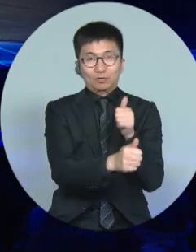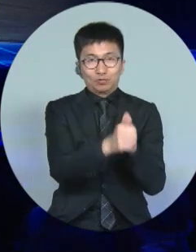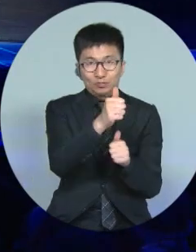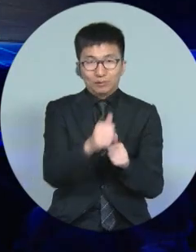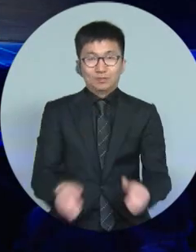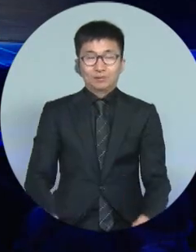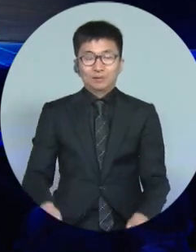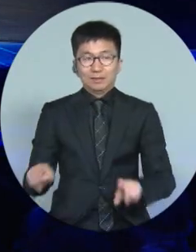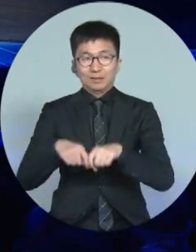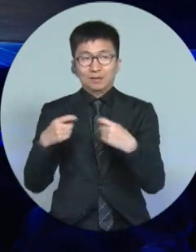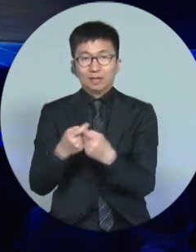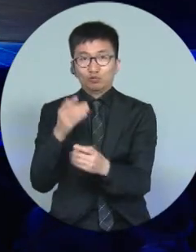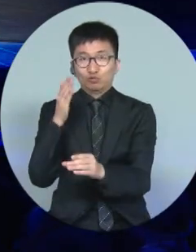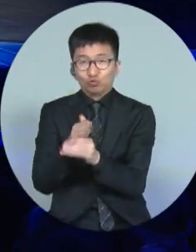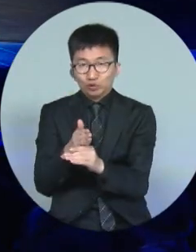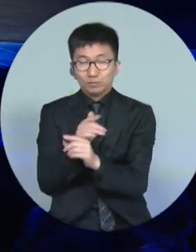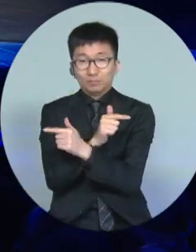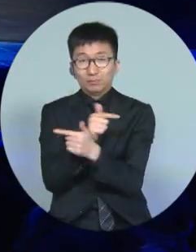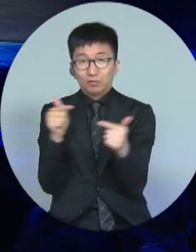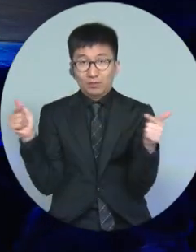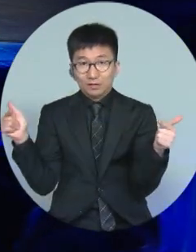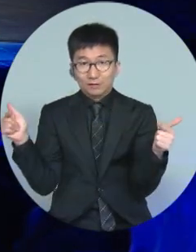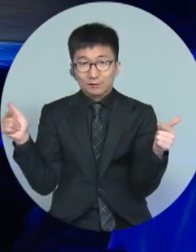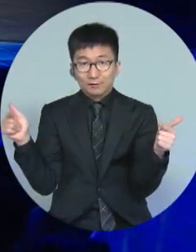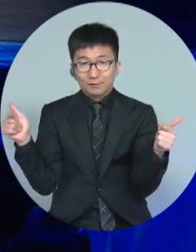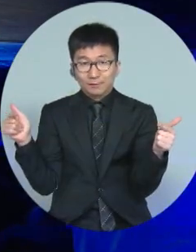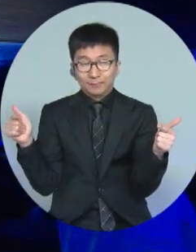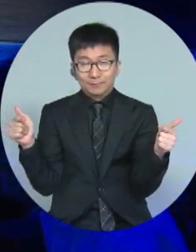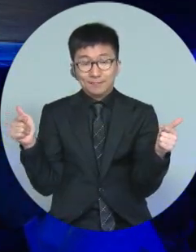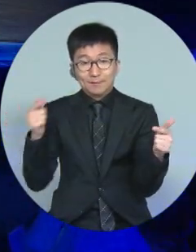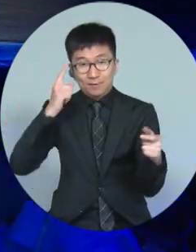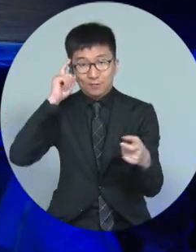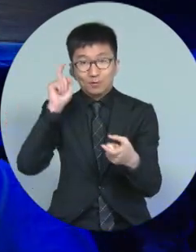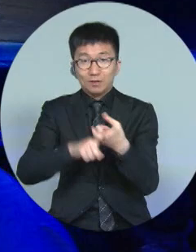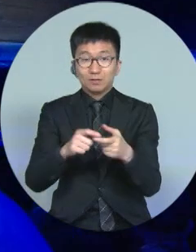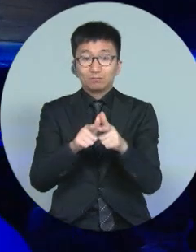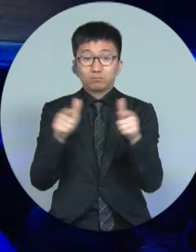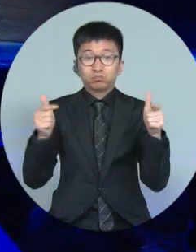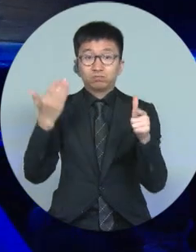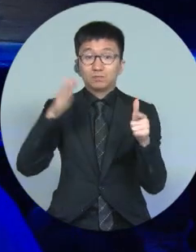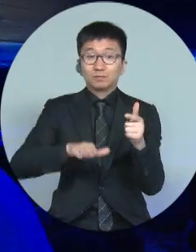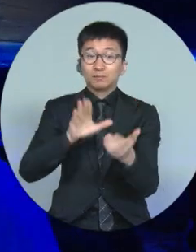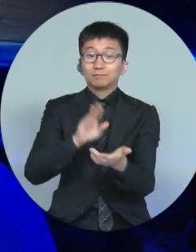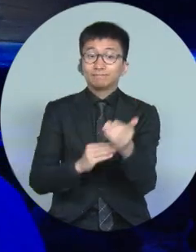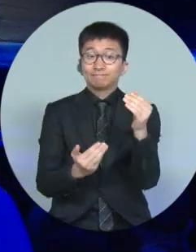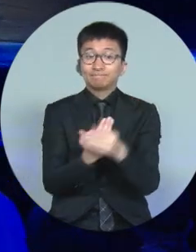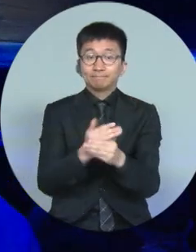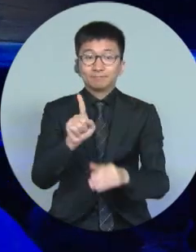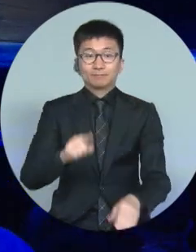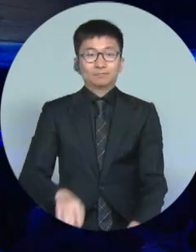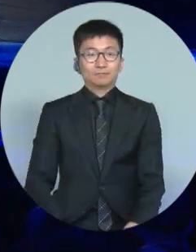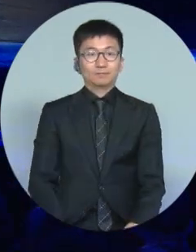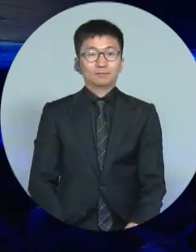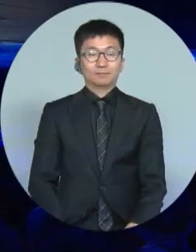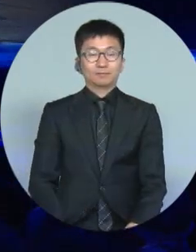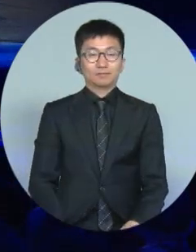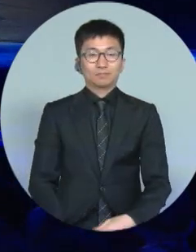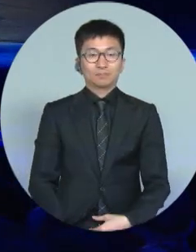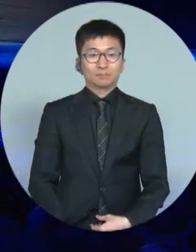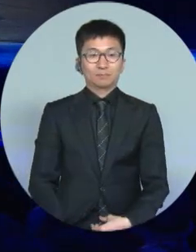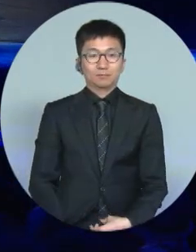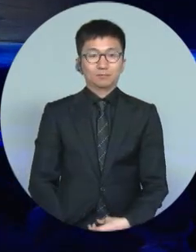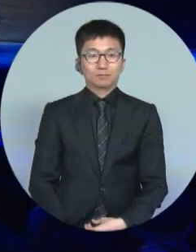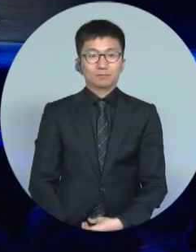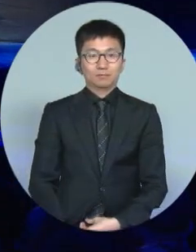But the problem was that after they had initiated this phase, it's a